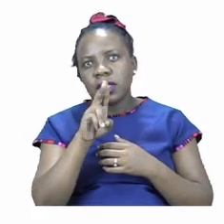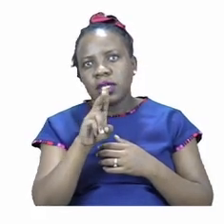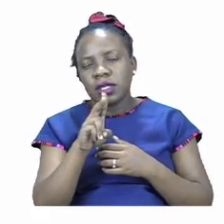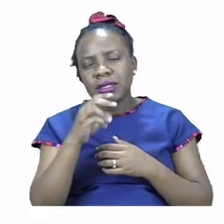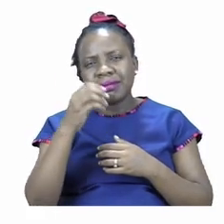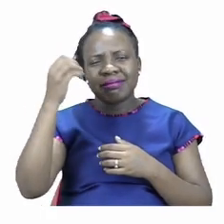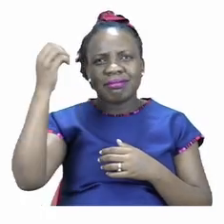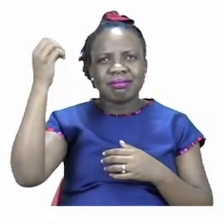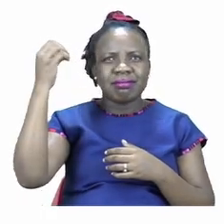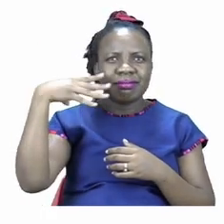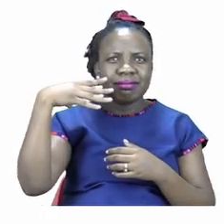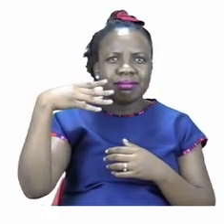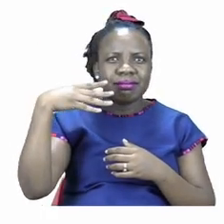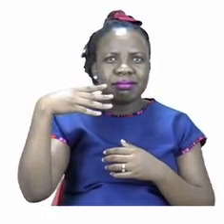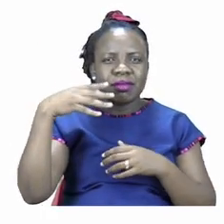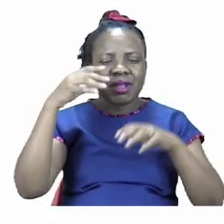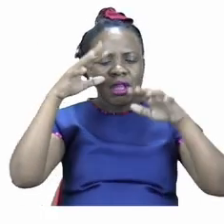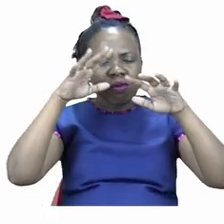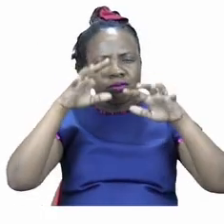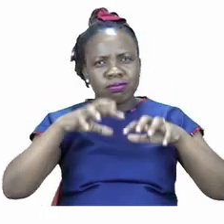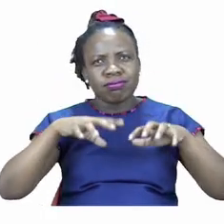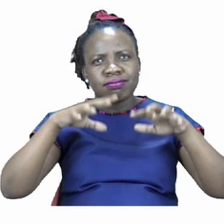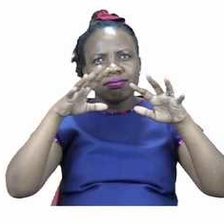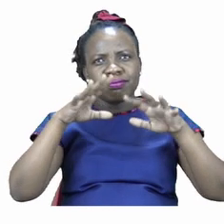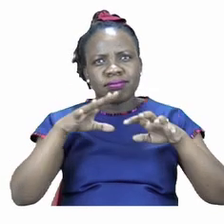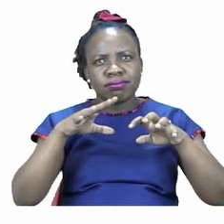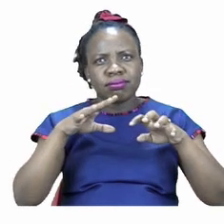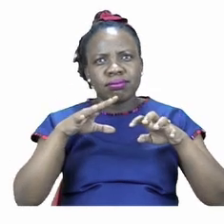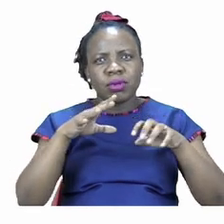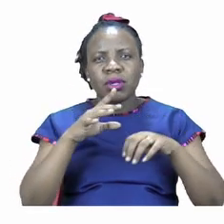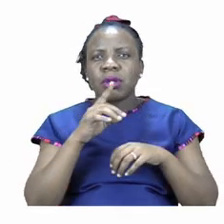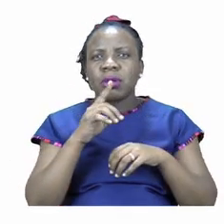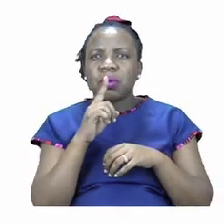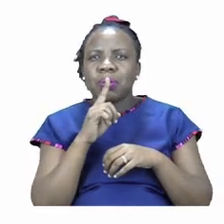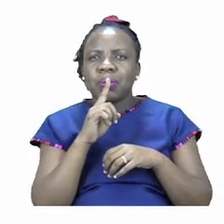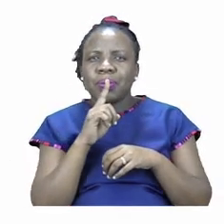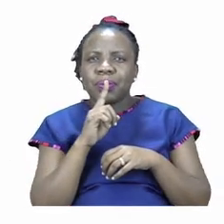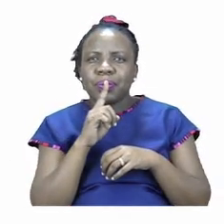sun, rain, warm,